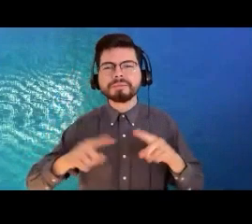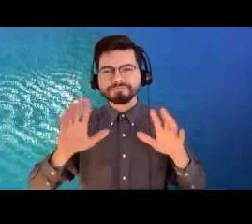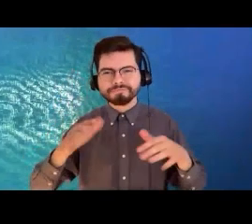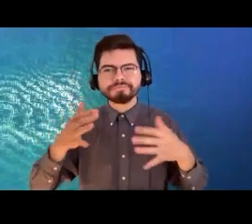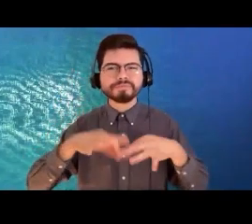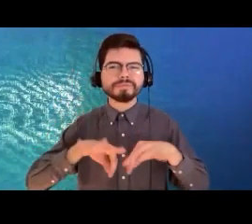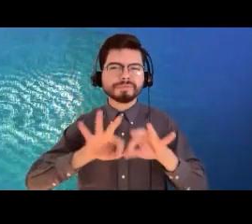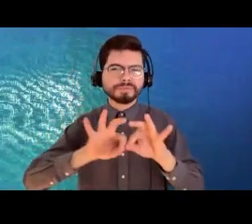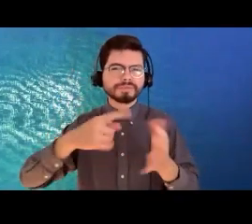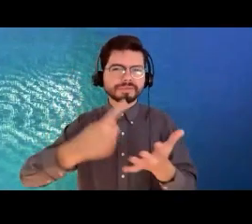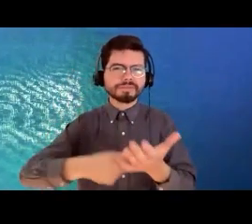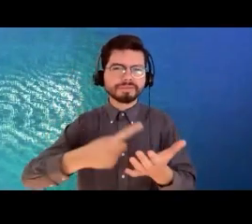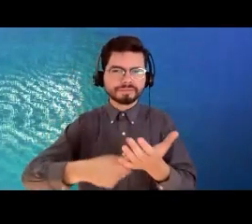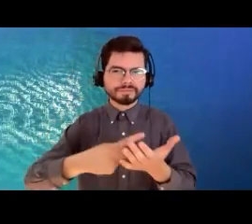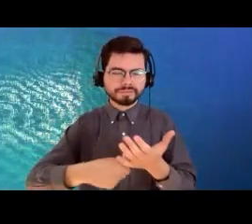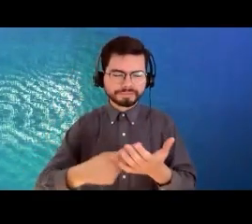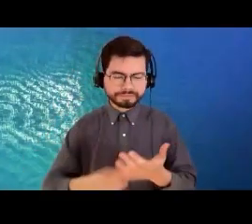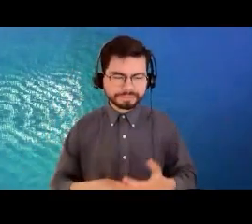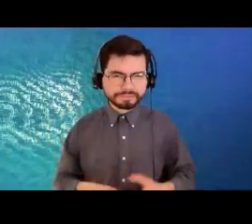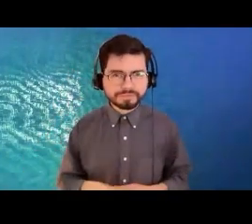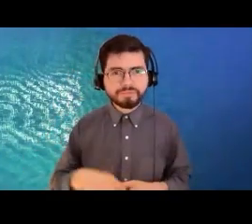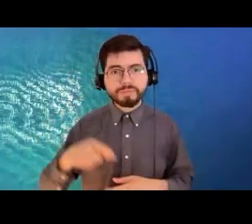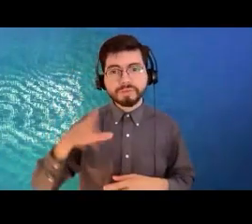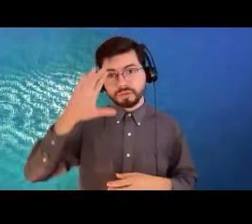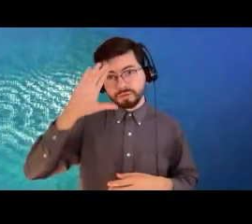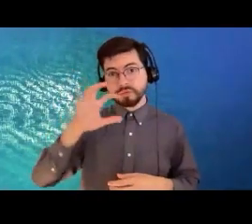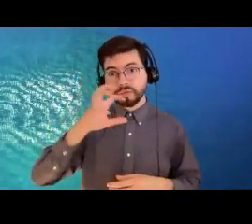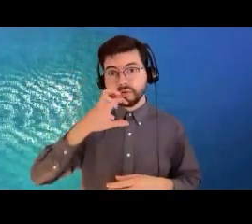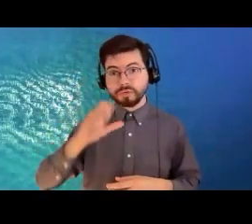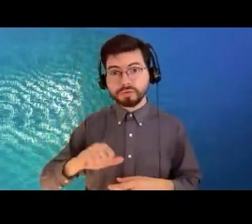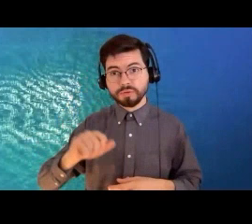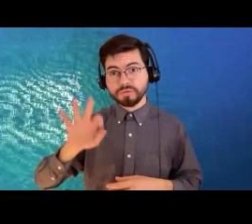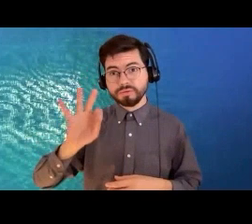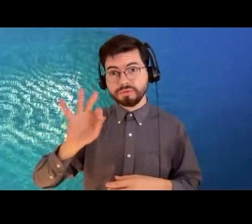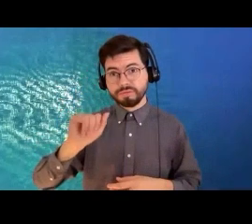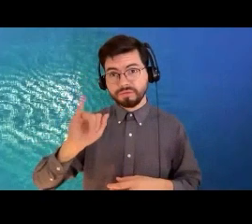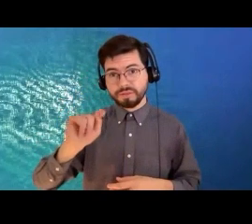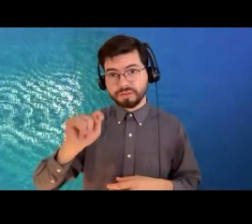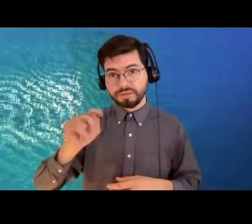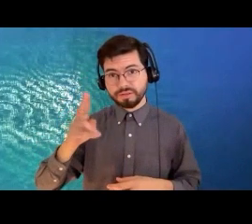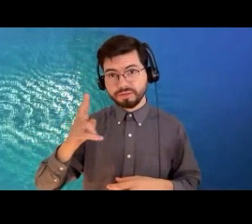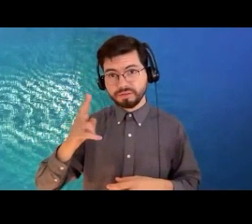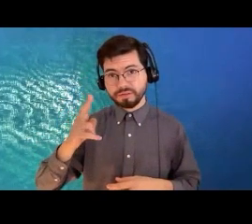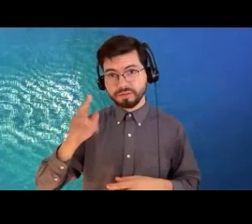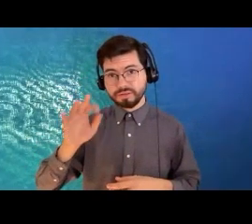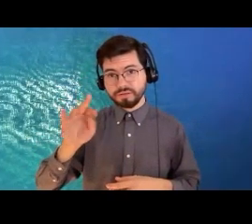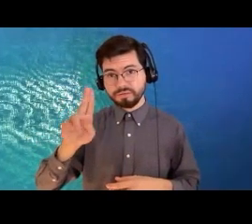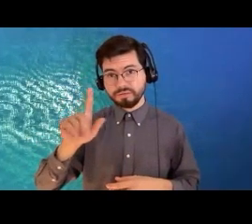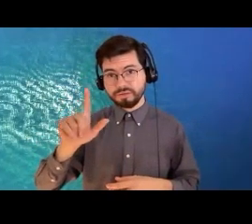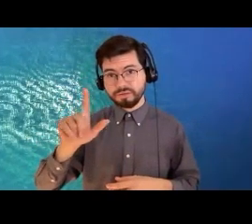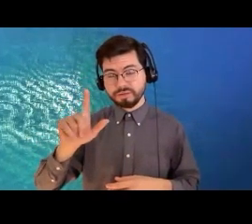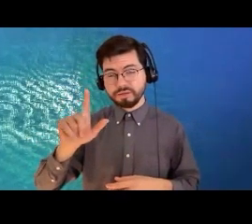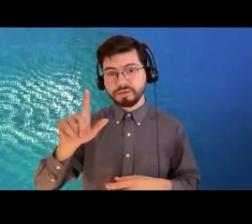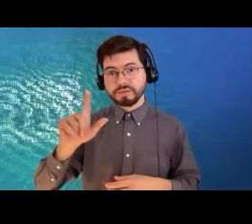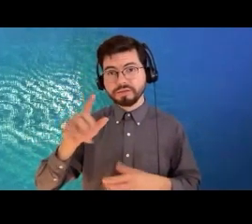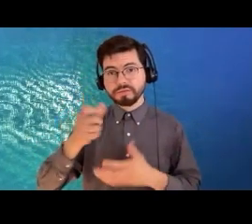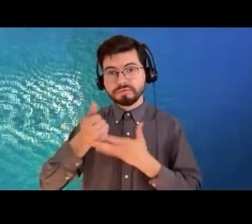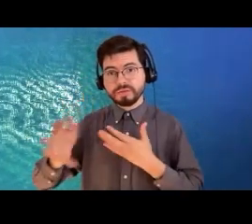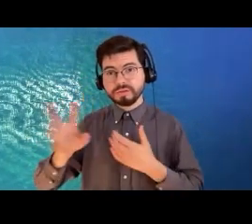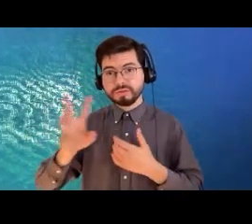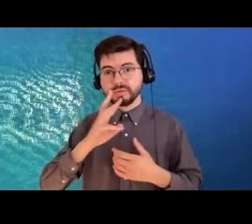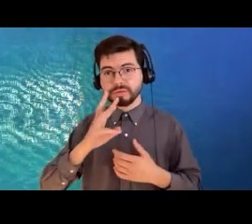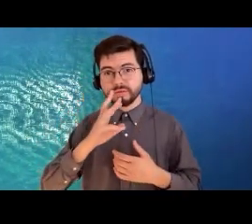improve the Old Faithful wastewater treatment plant. That's going to happen probably in 25 and be a 2